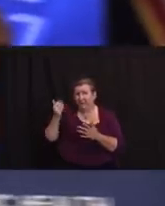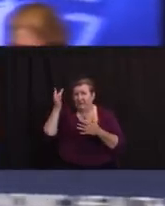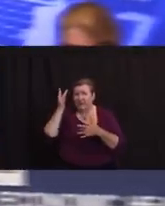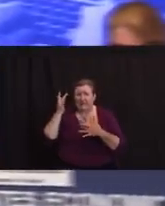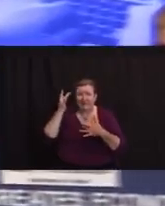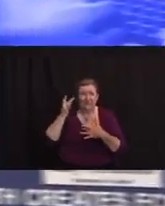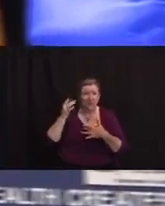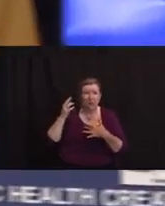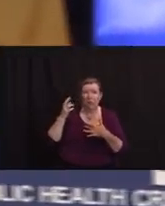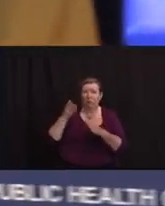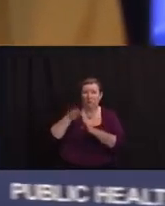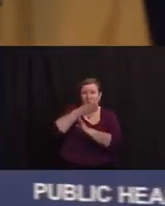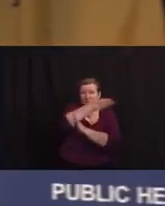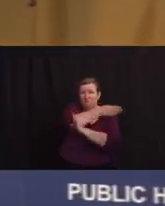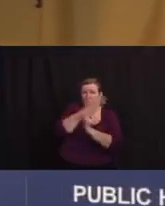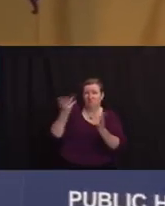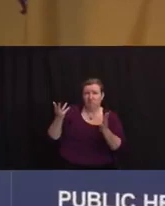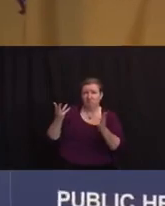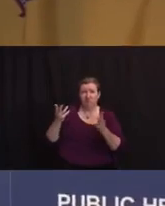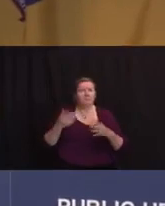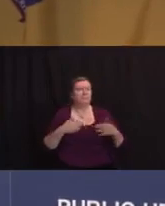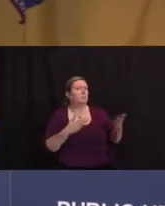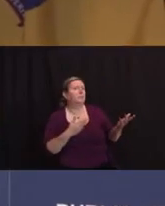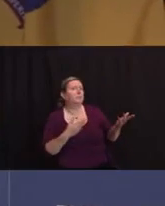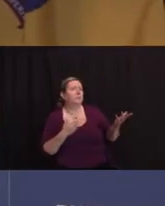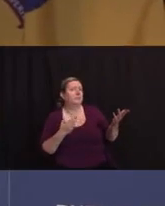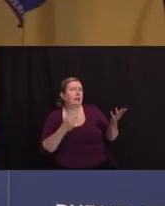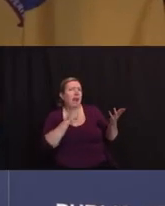We have some information. We don't have perfect information.